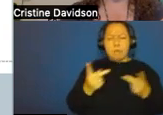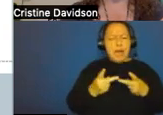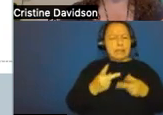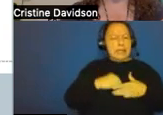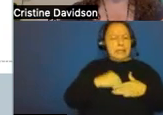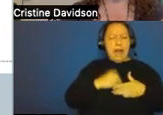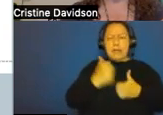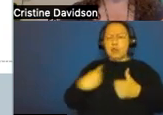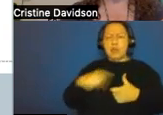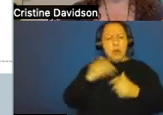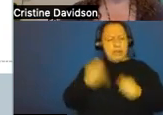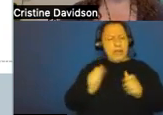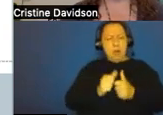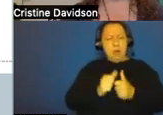years.